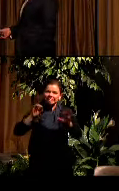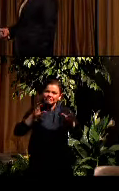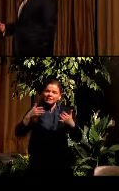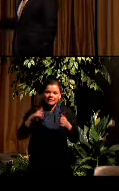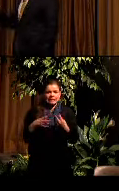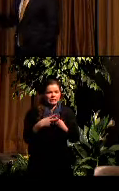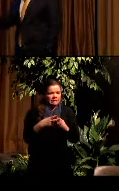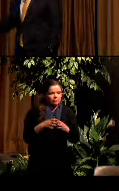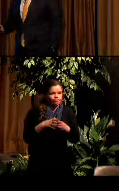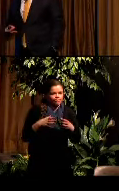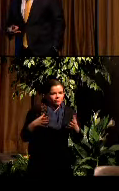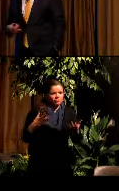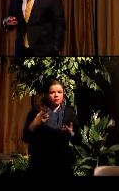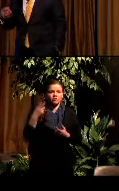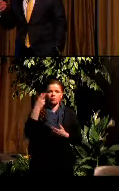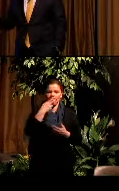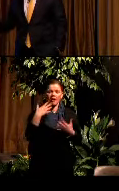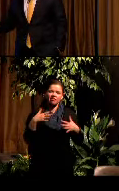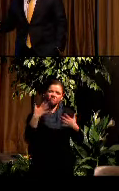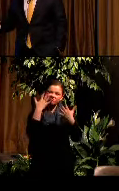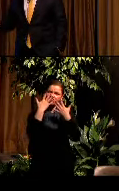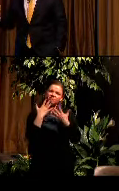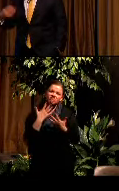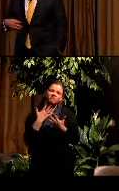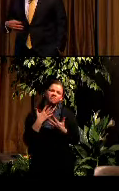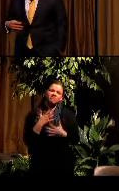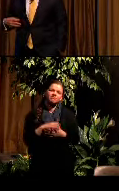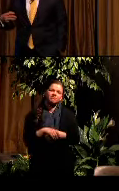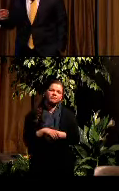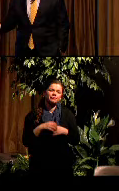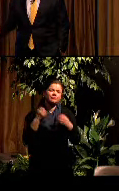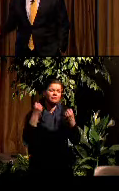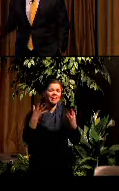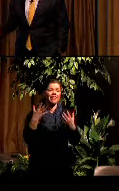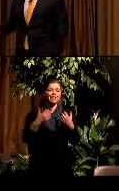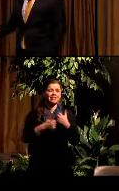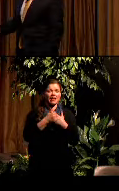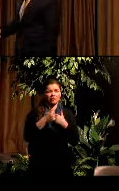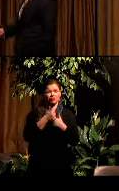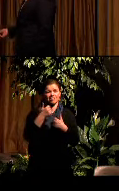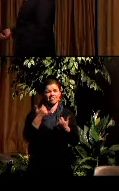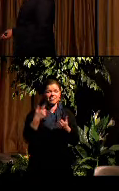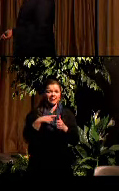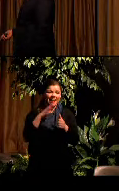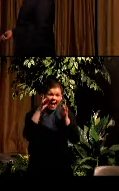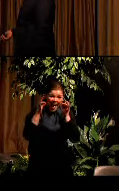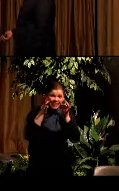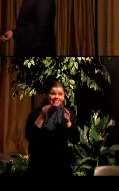is and they're threatened by a variety of things, everything from malaria to cats to rats.